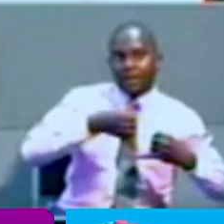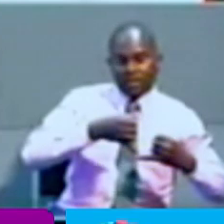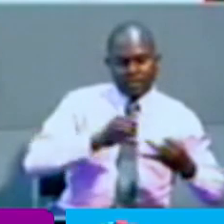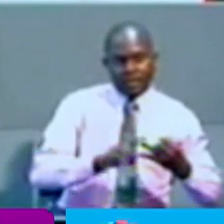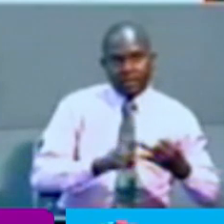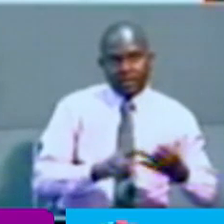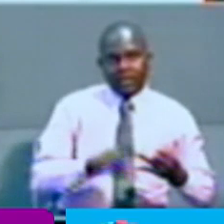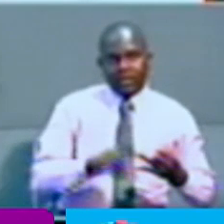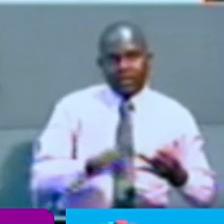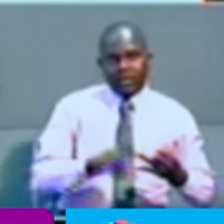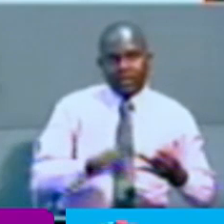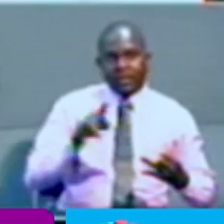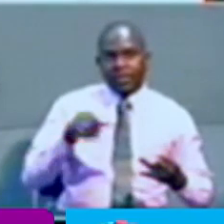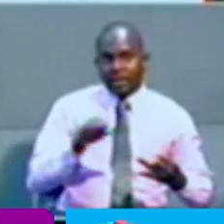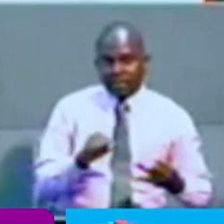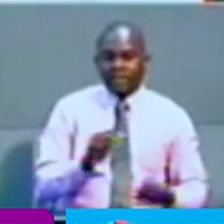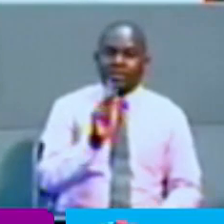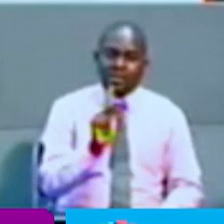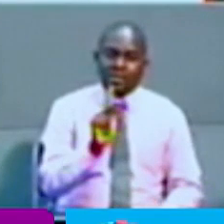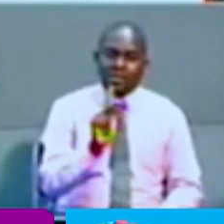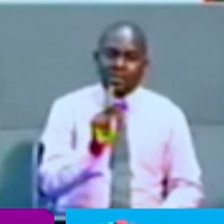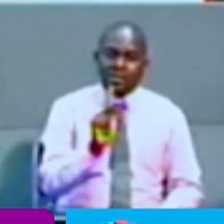our permanent secretary, Kagorechi Vumbi,